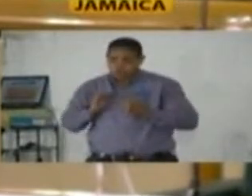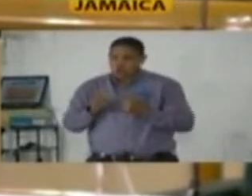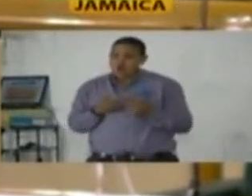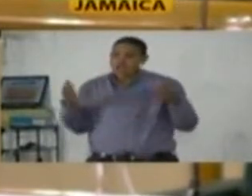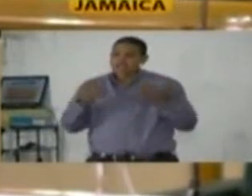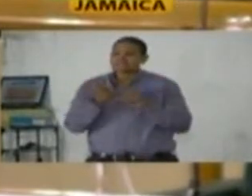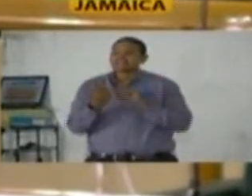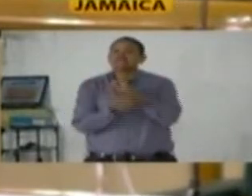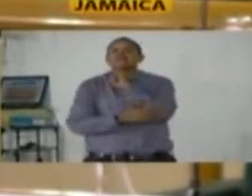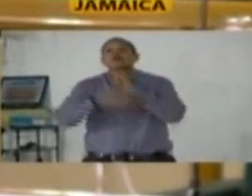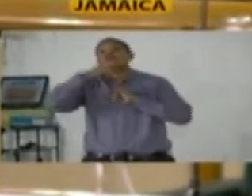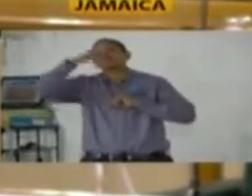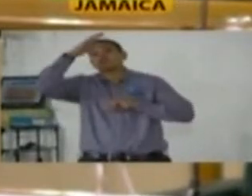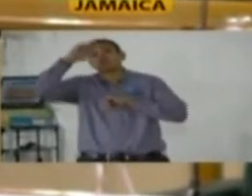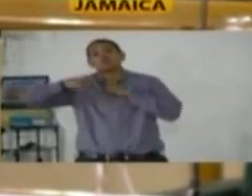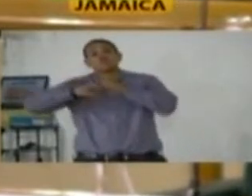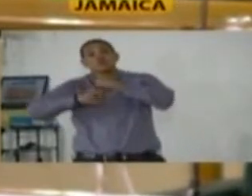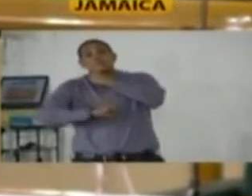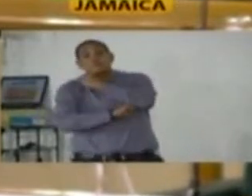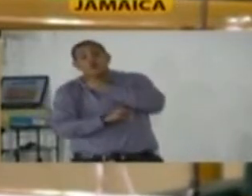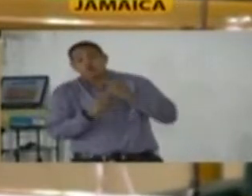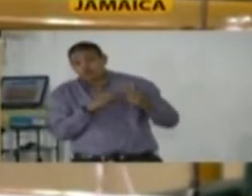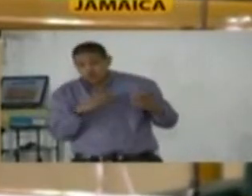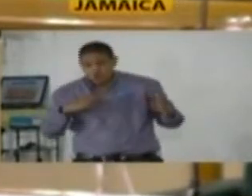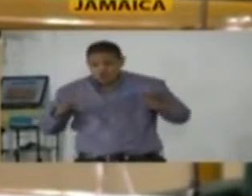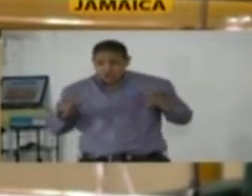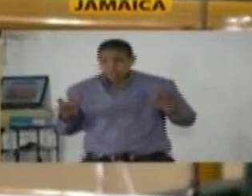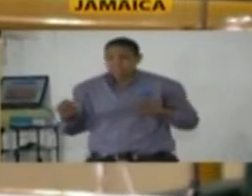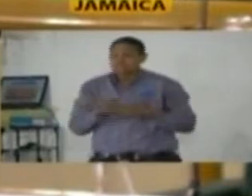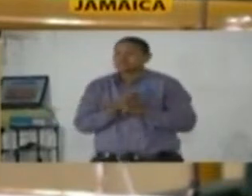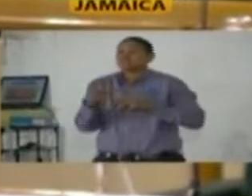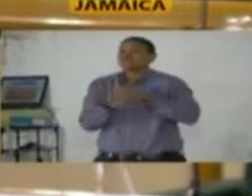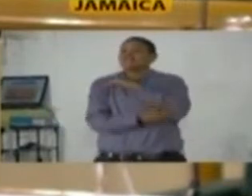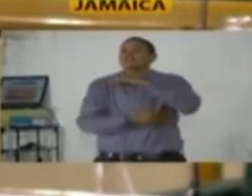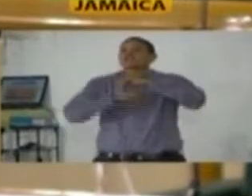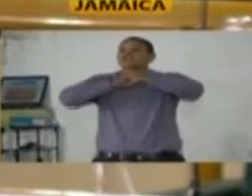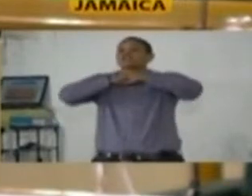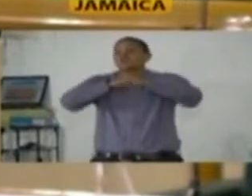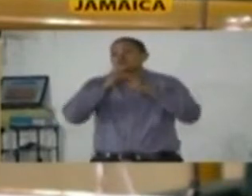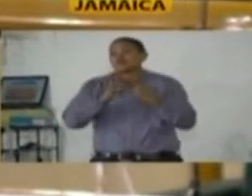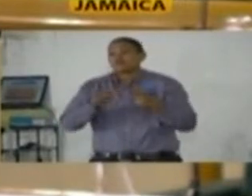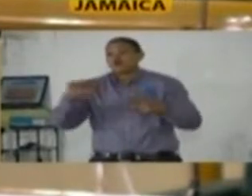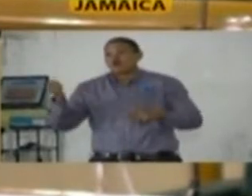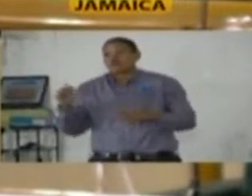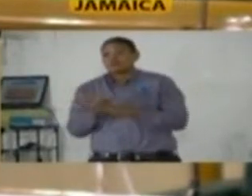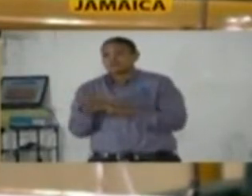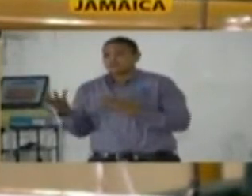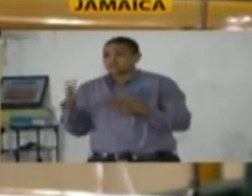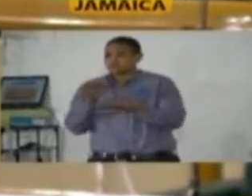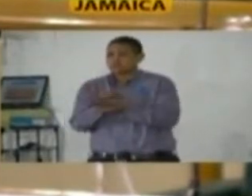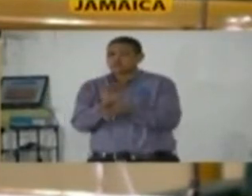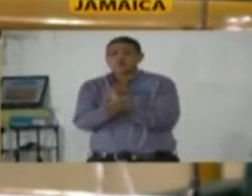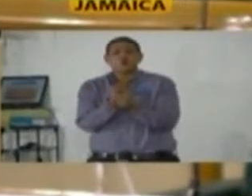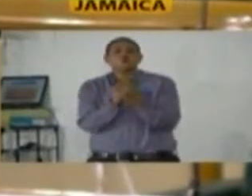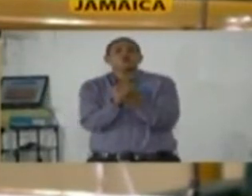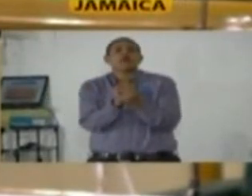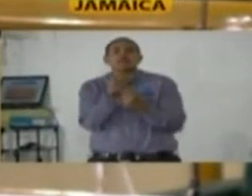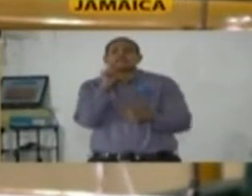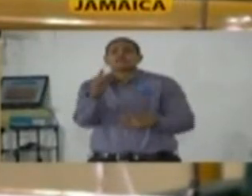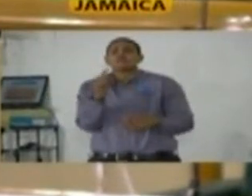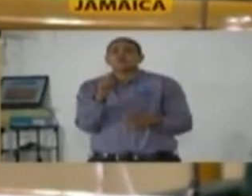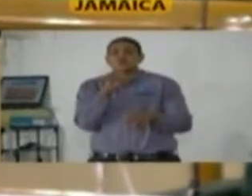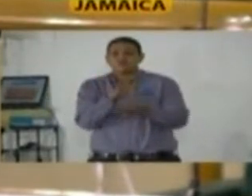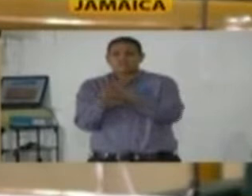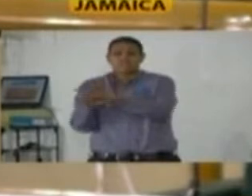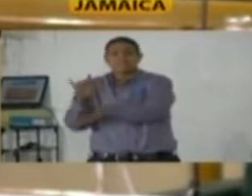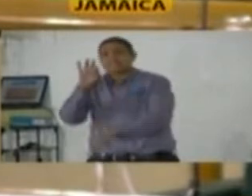National Parenting Support Commission, the Ministry of National Security, and our central ministry have come together to reach